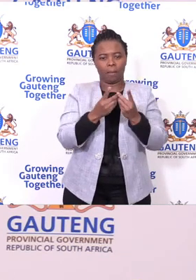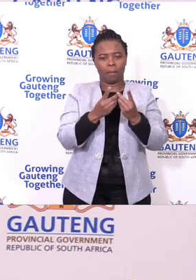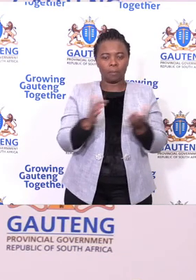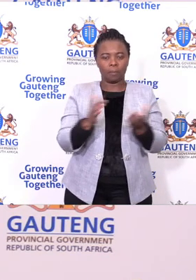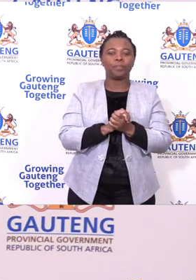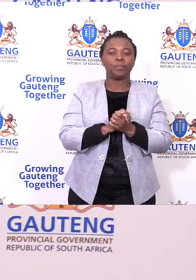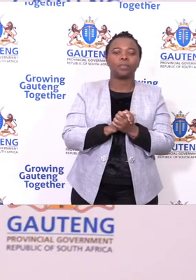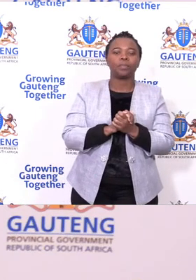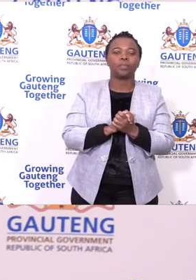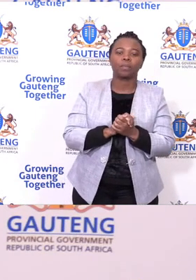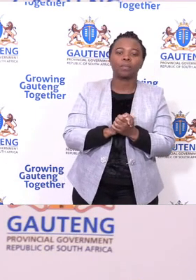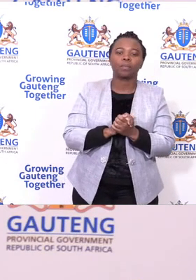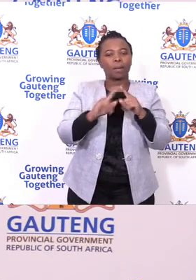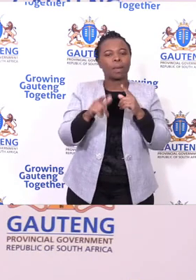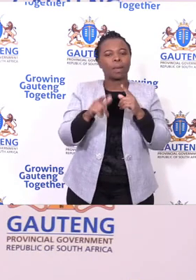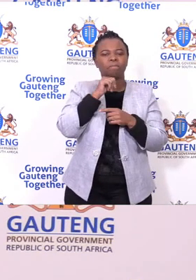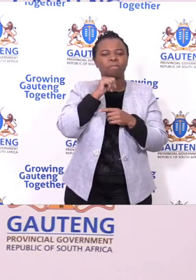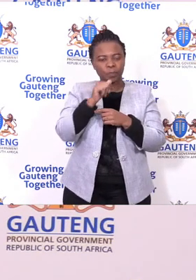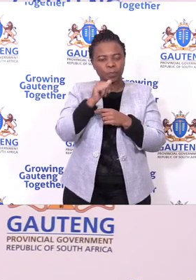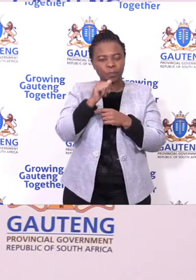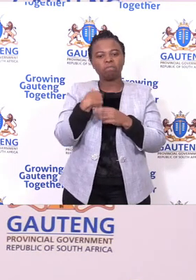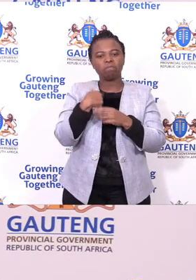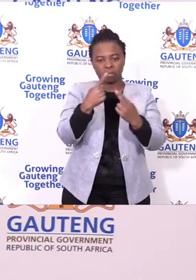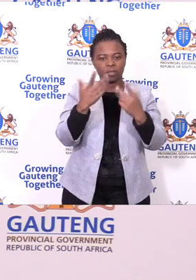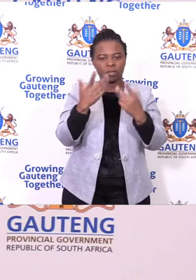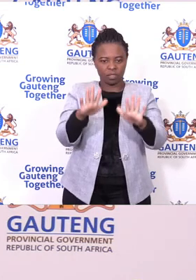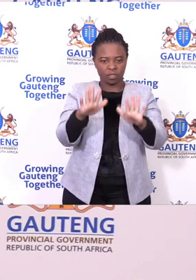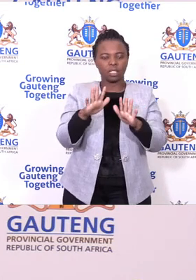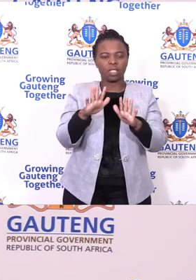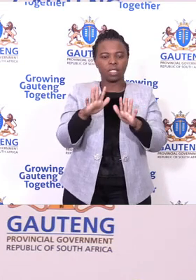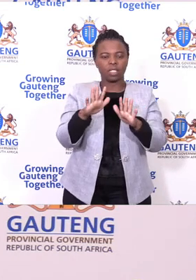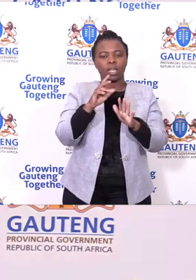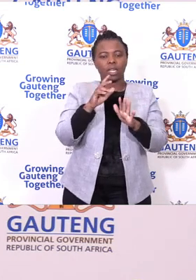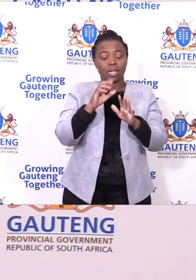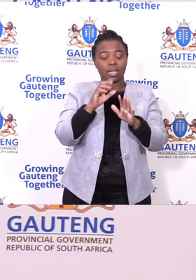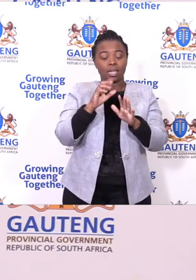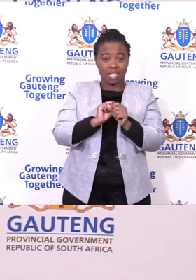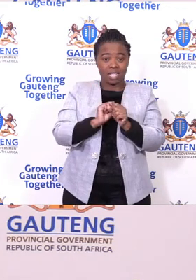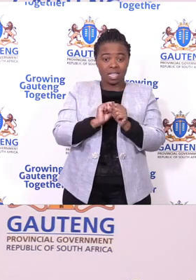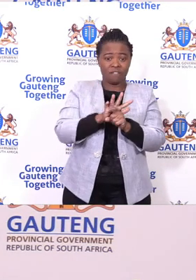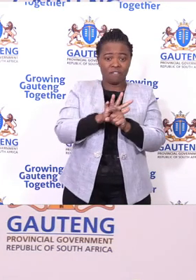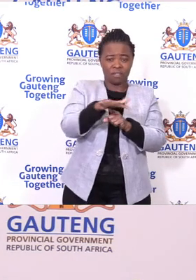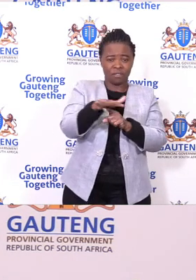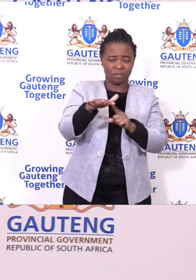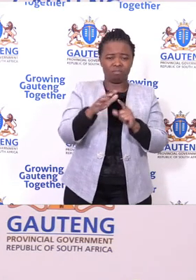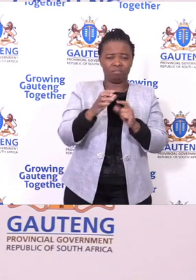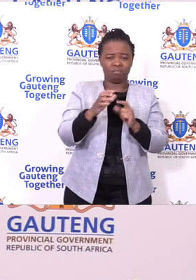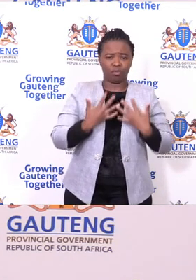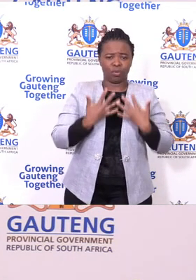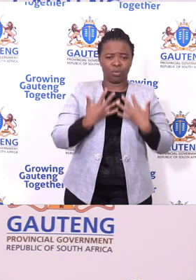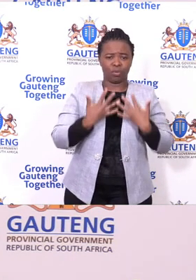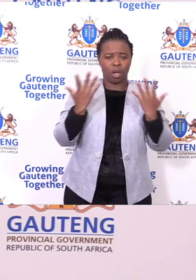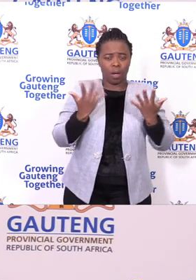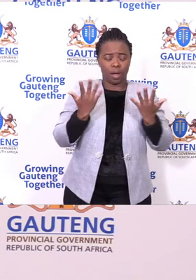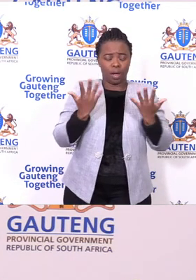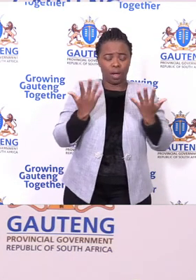I've indicated, if you check the trends of infections that we're having in our schools, it's only